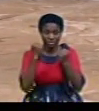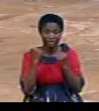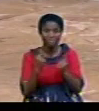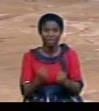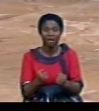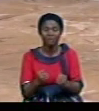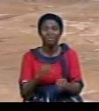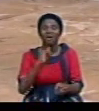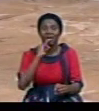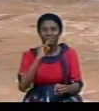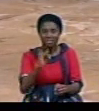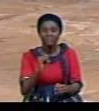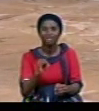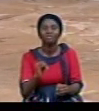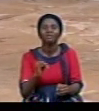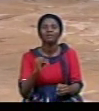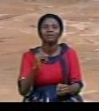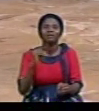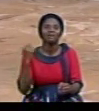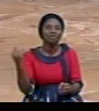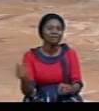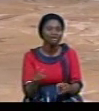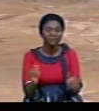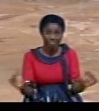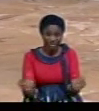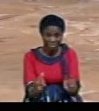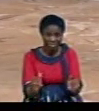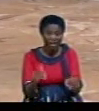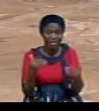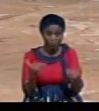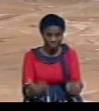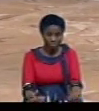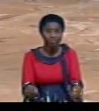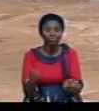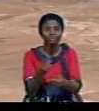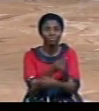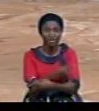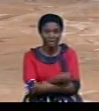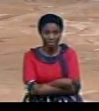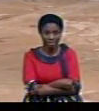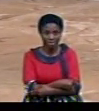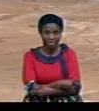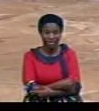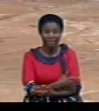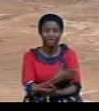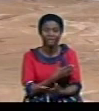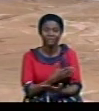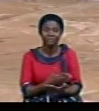Pentecostal power it is the same today